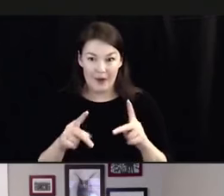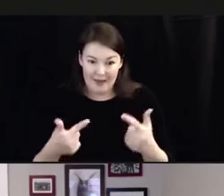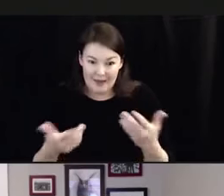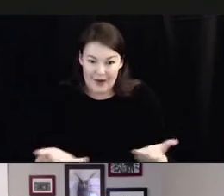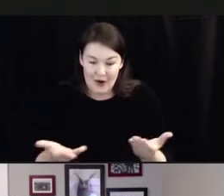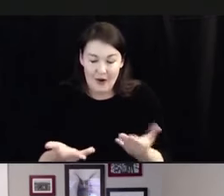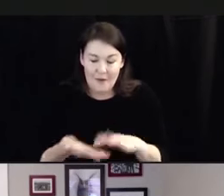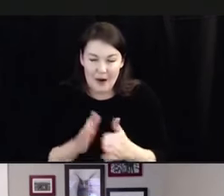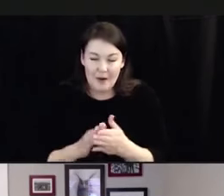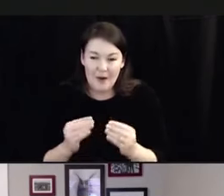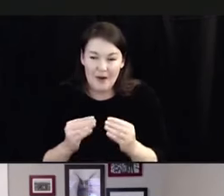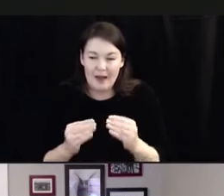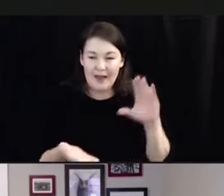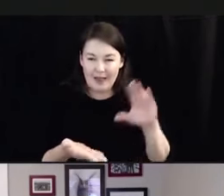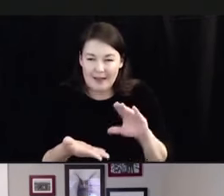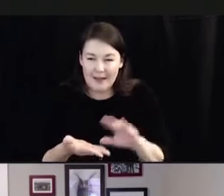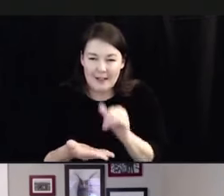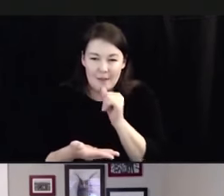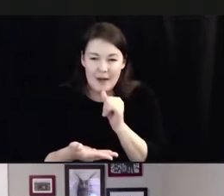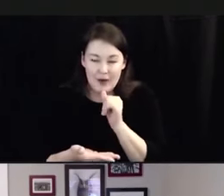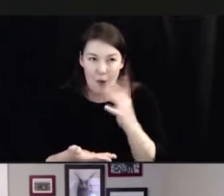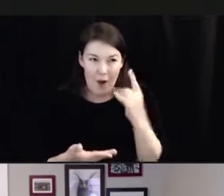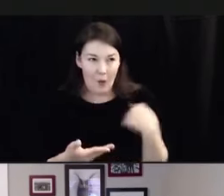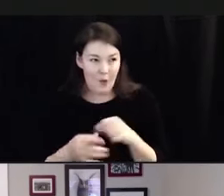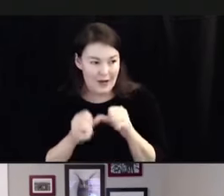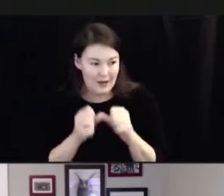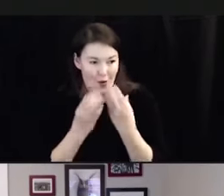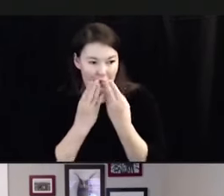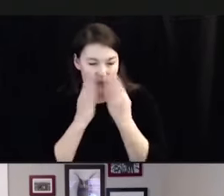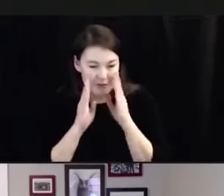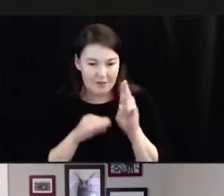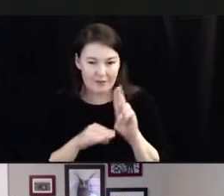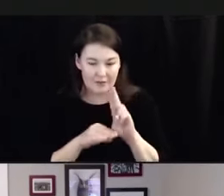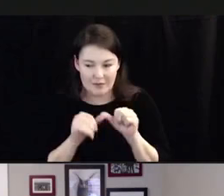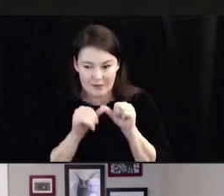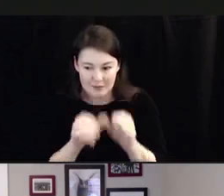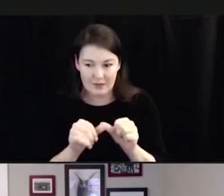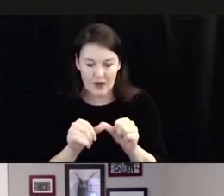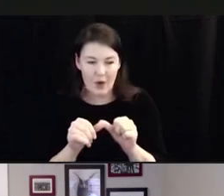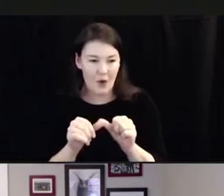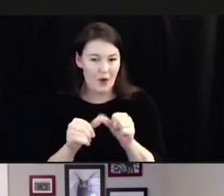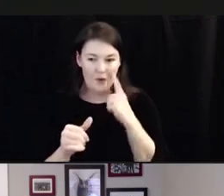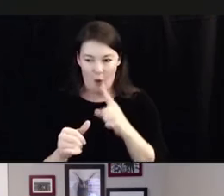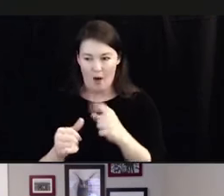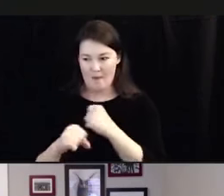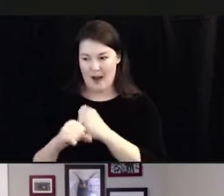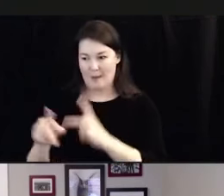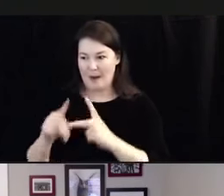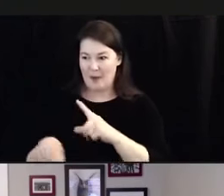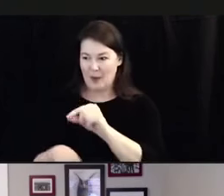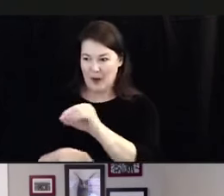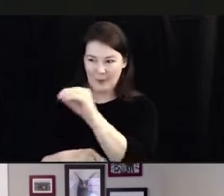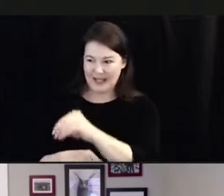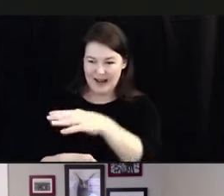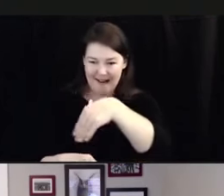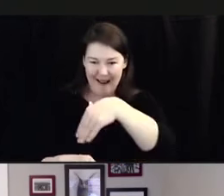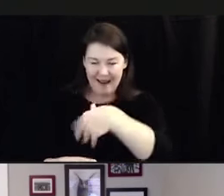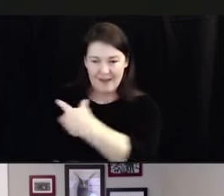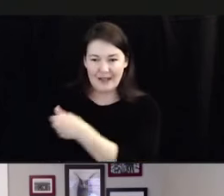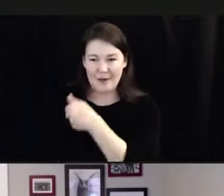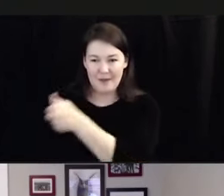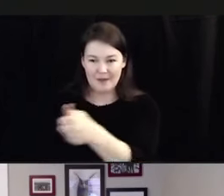should keep wearing masks just to protect, the 20% of folks who haven't taken a simple step to protect themselves.